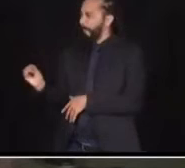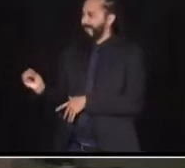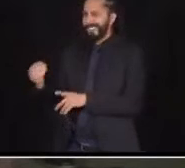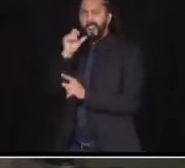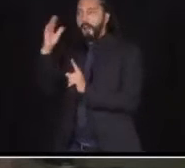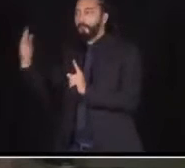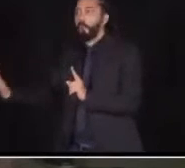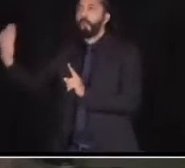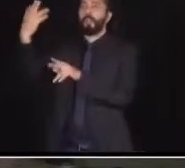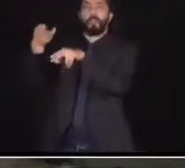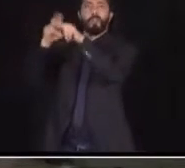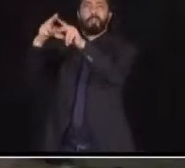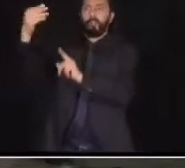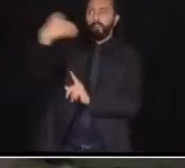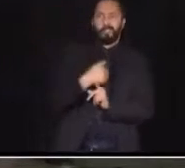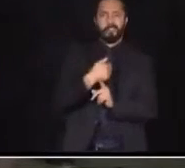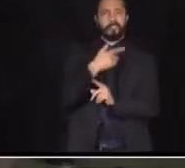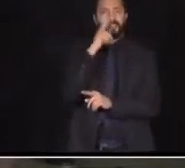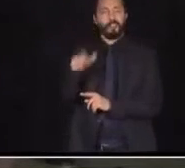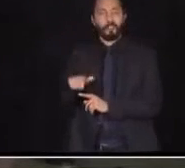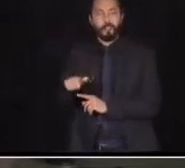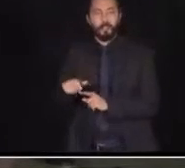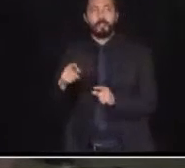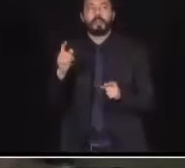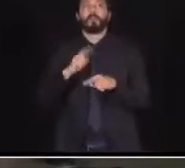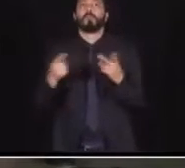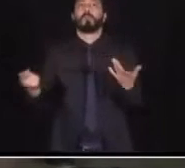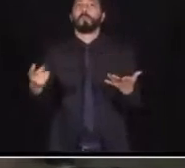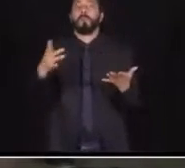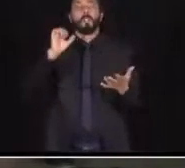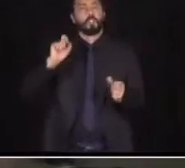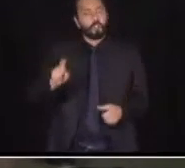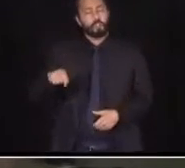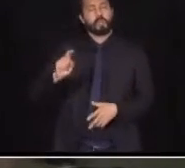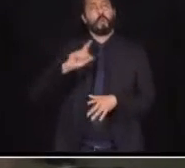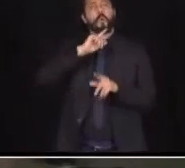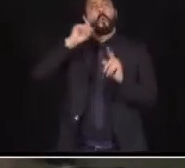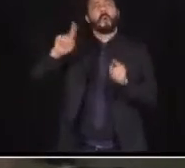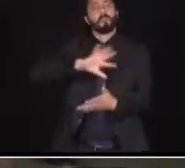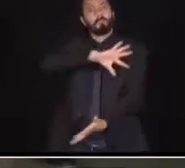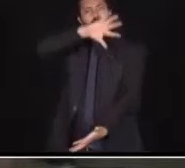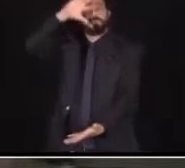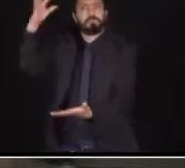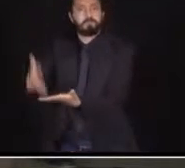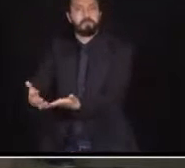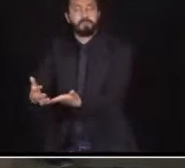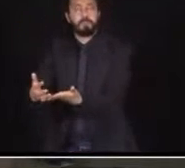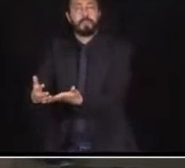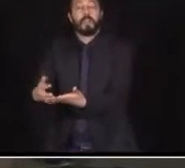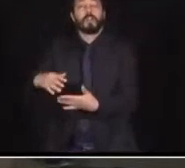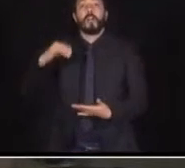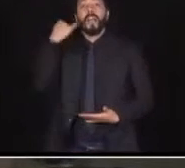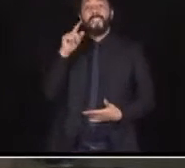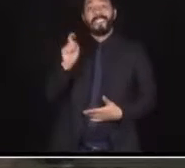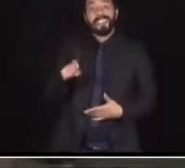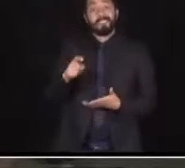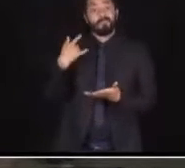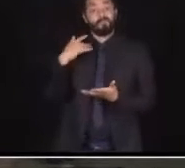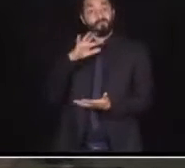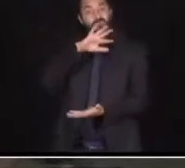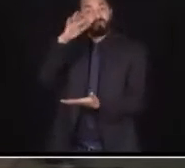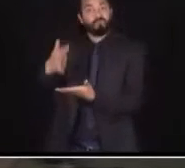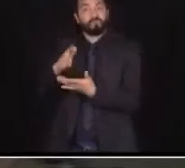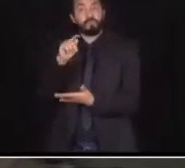everyone goes online and bang, okay, we need 1 case of toilet paper. But guess what? When you do that, you buy in volume and you get a lower cost and you're